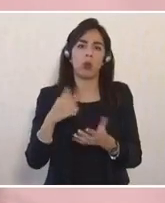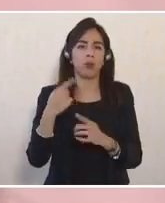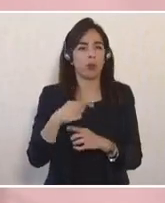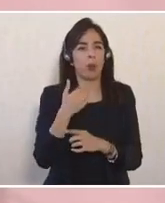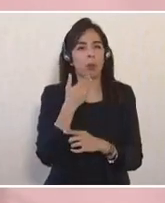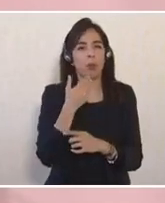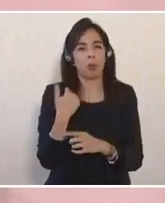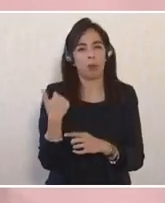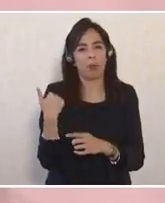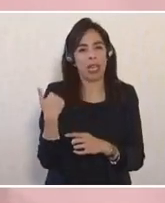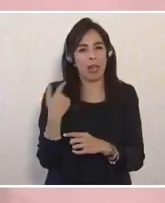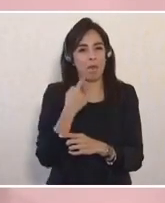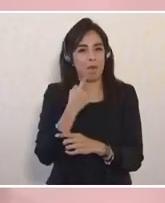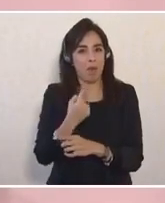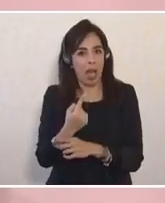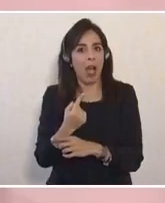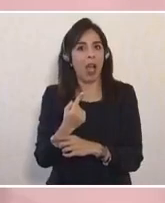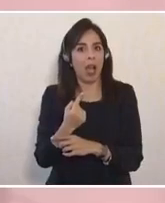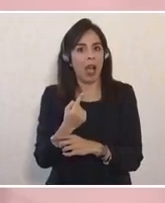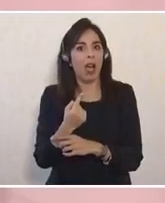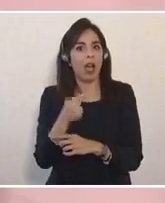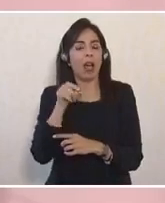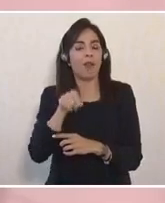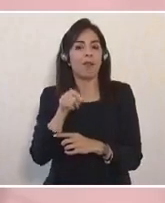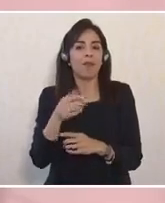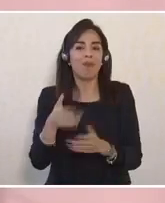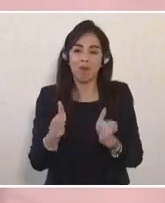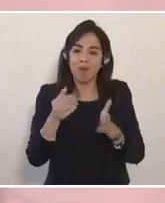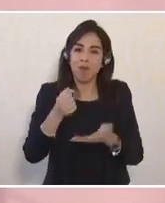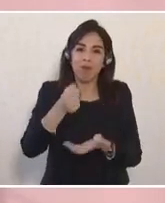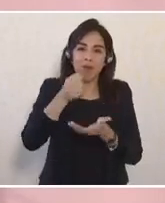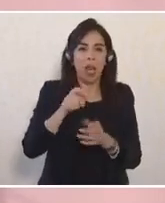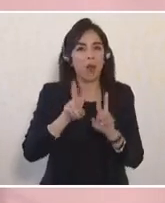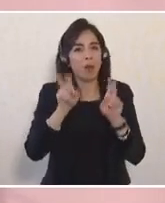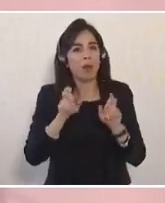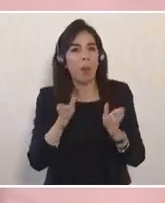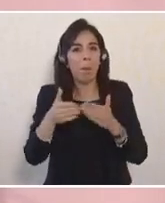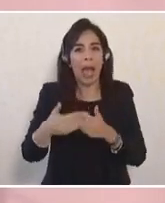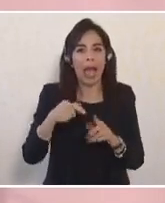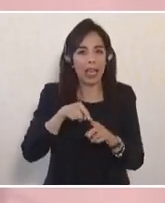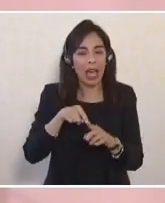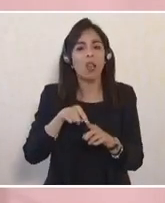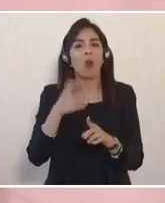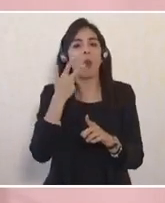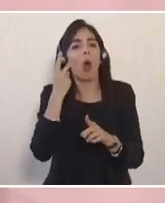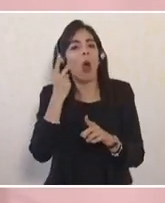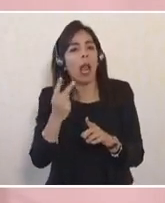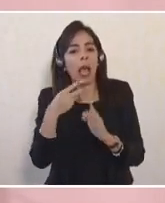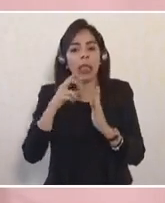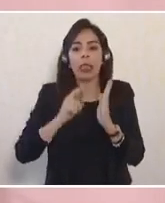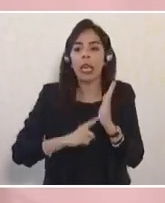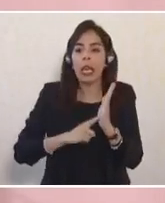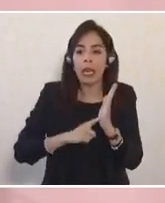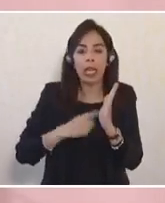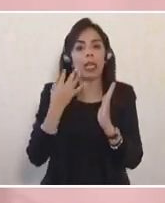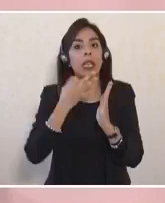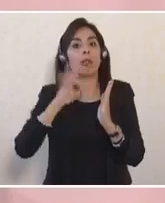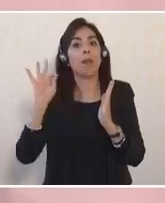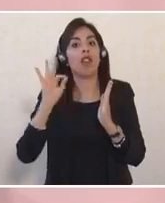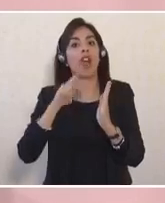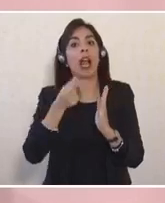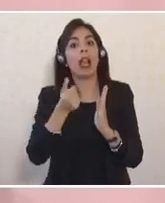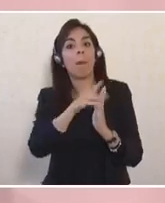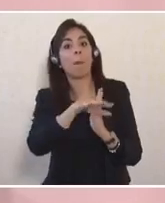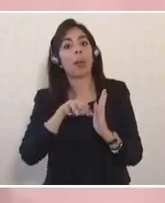drawing rights, then the redistribution of special drawing rights for the countries that have them, don't use them,